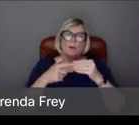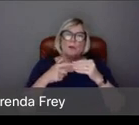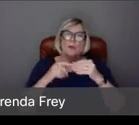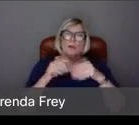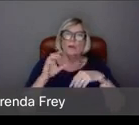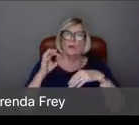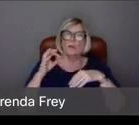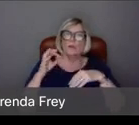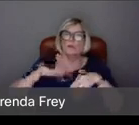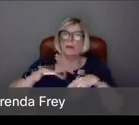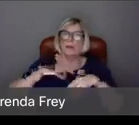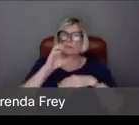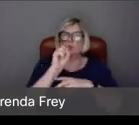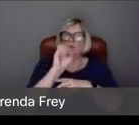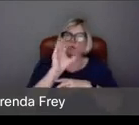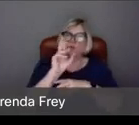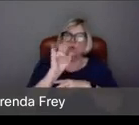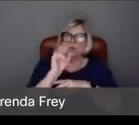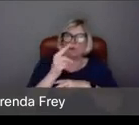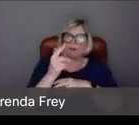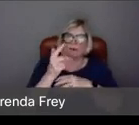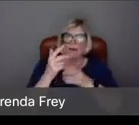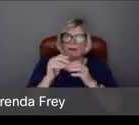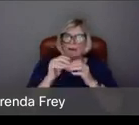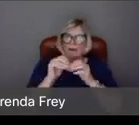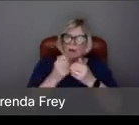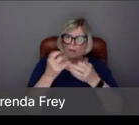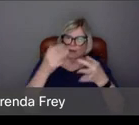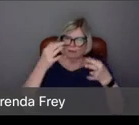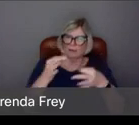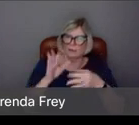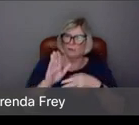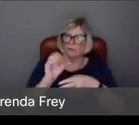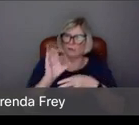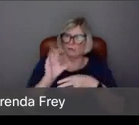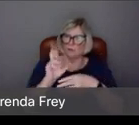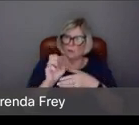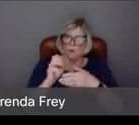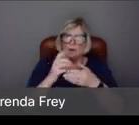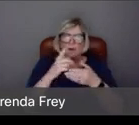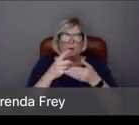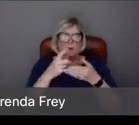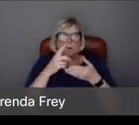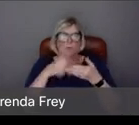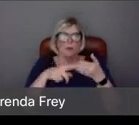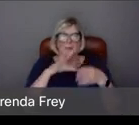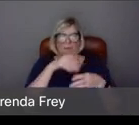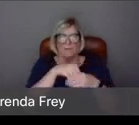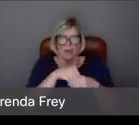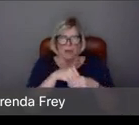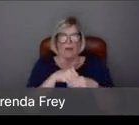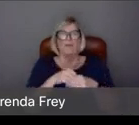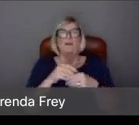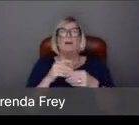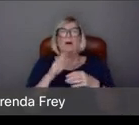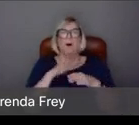credit scoring and what goes into that, and we mentioned all these different elements of your credit history. Well, obviously on